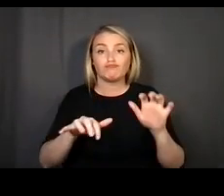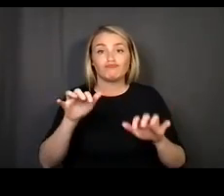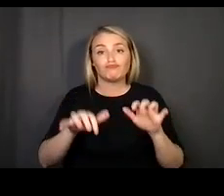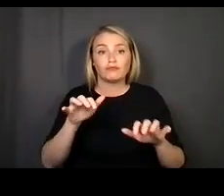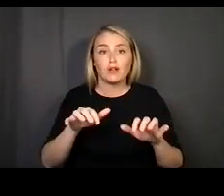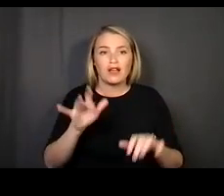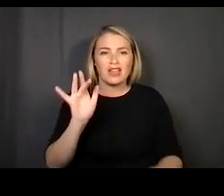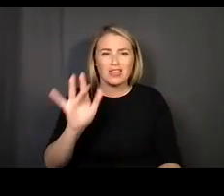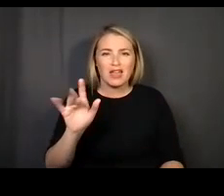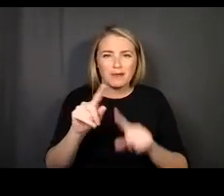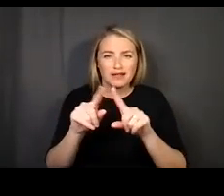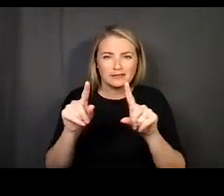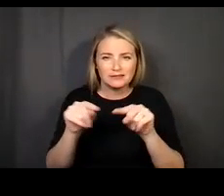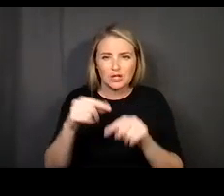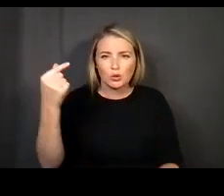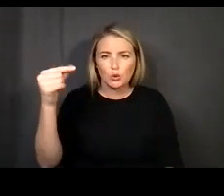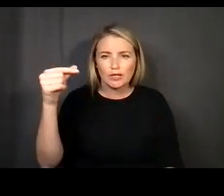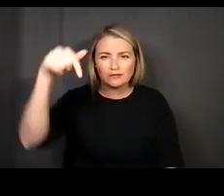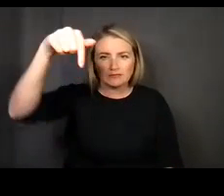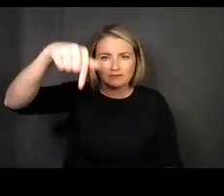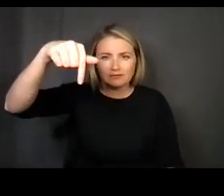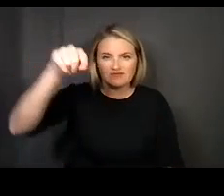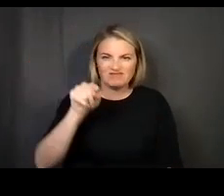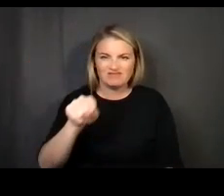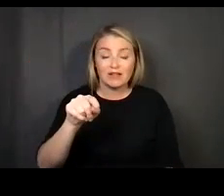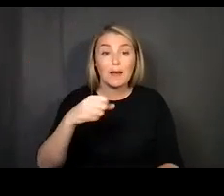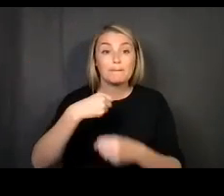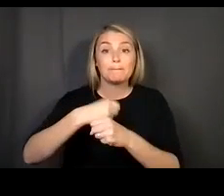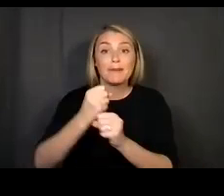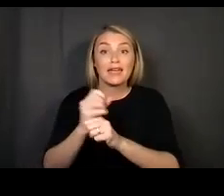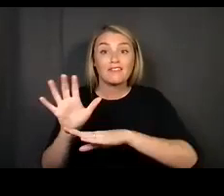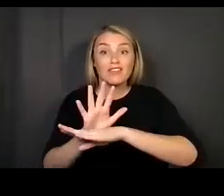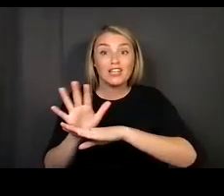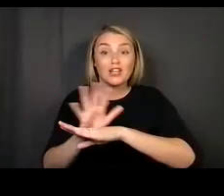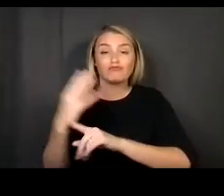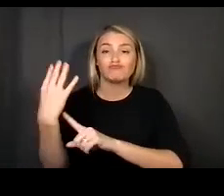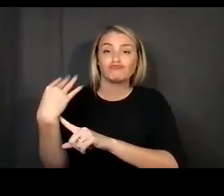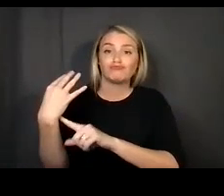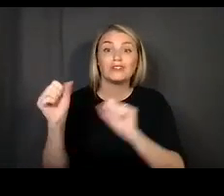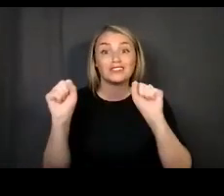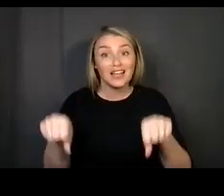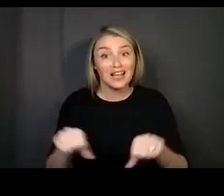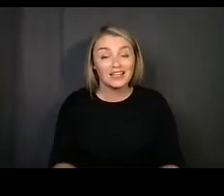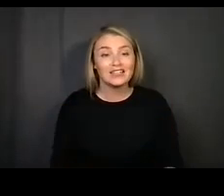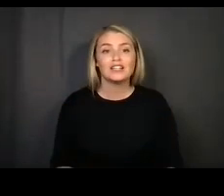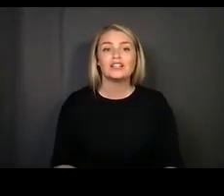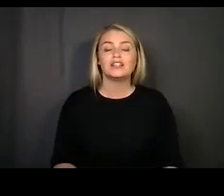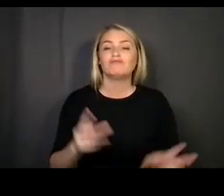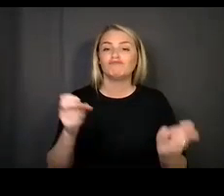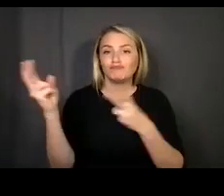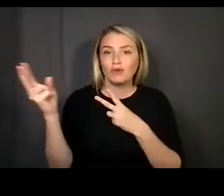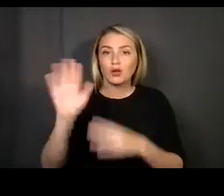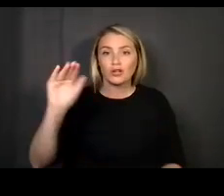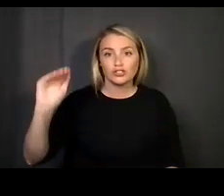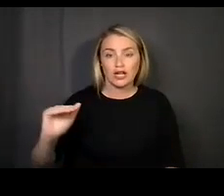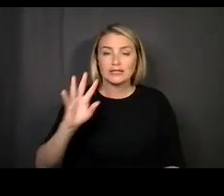little button here, they Si can make da a clic video. en este botón que les estoy señalando, You entonces could puede crear un record or video. upload your child's Puede